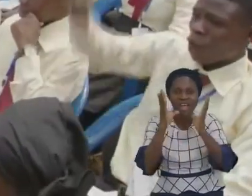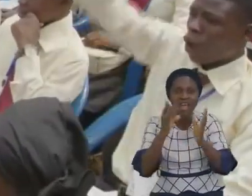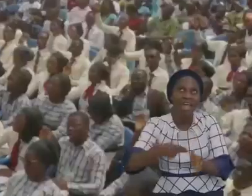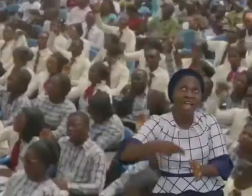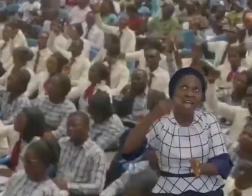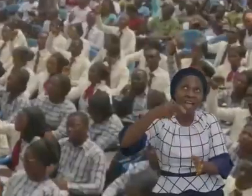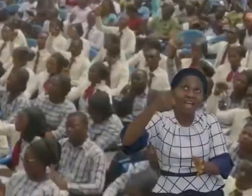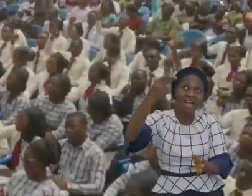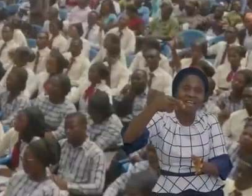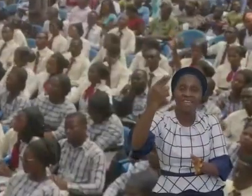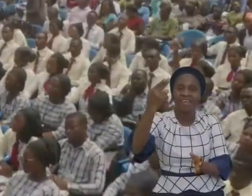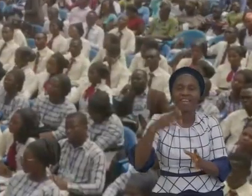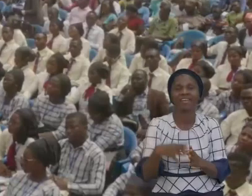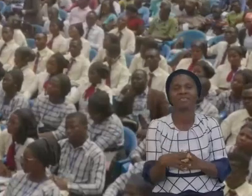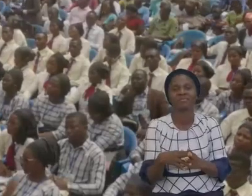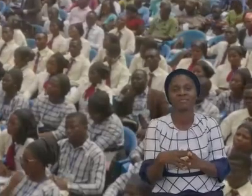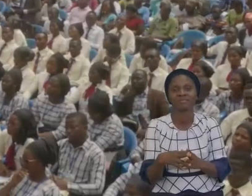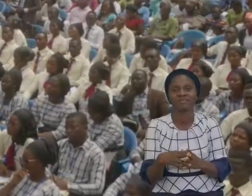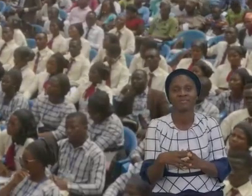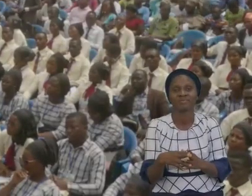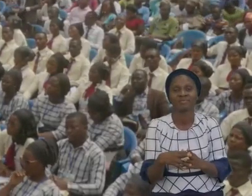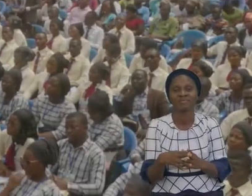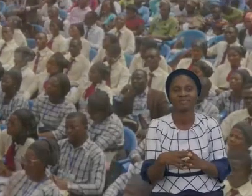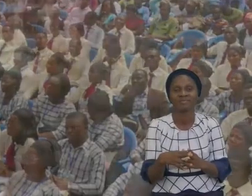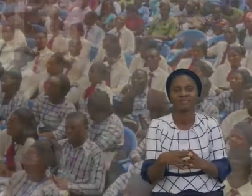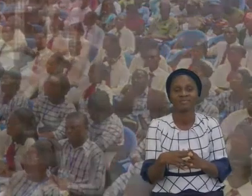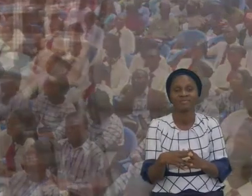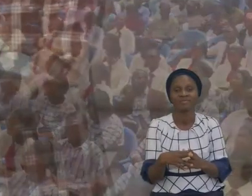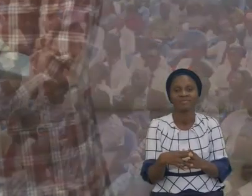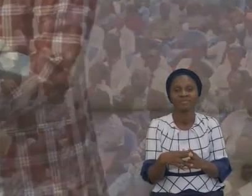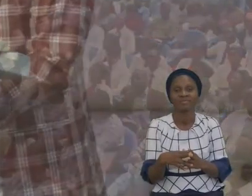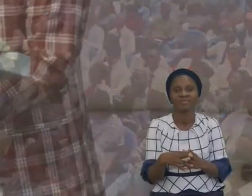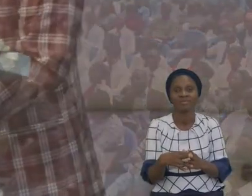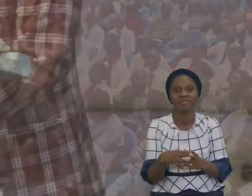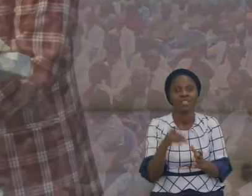You reach there in Jesus' name.